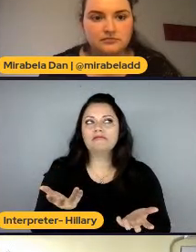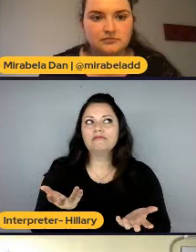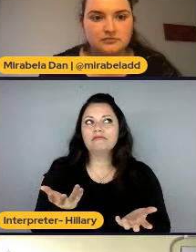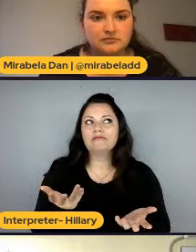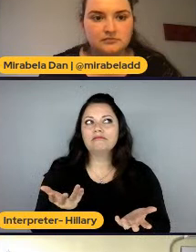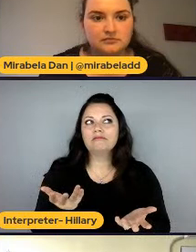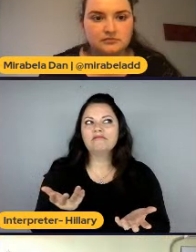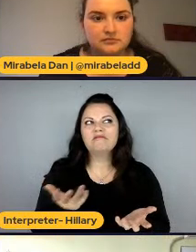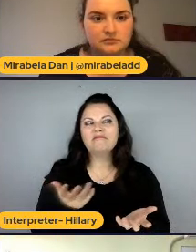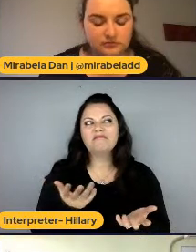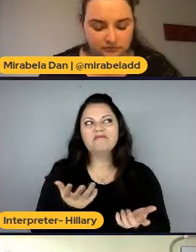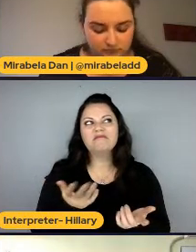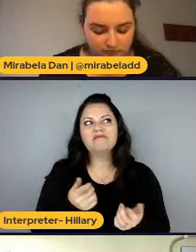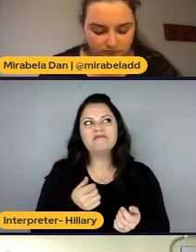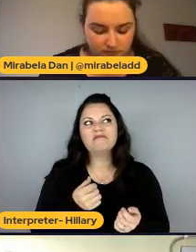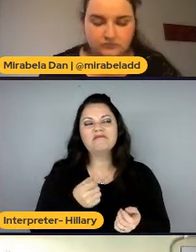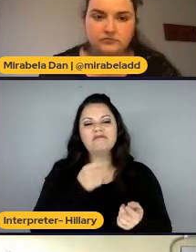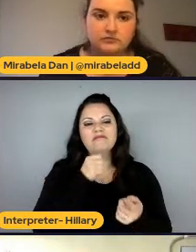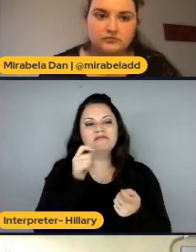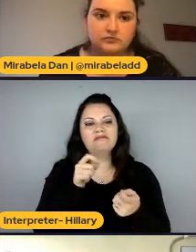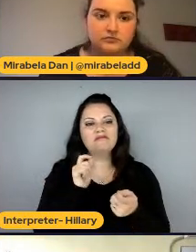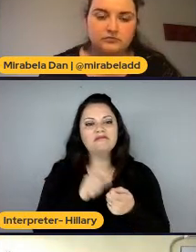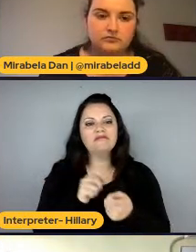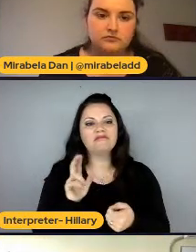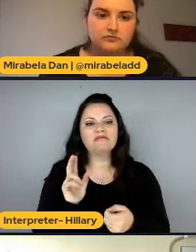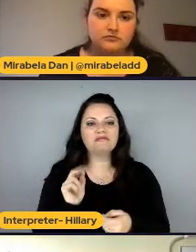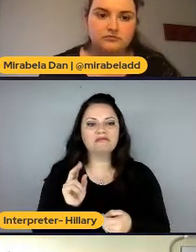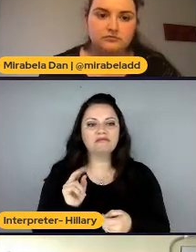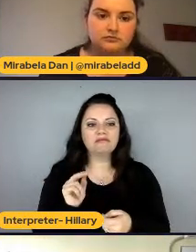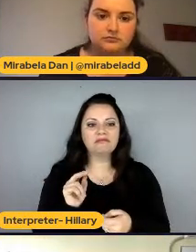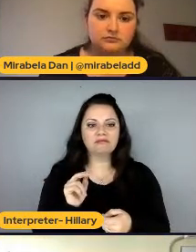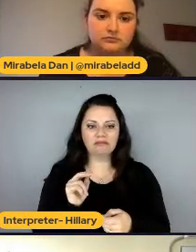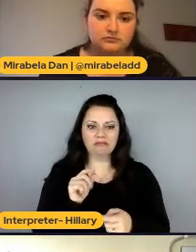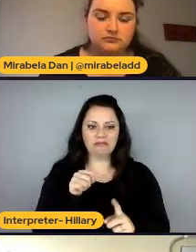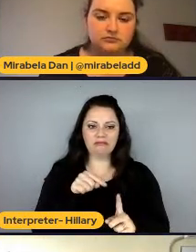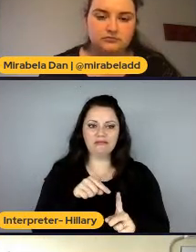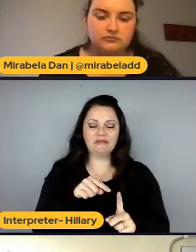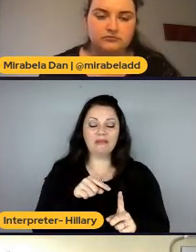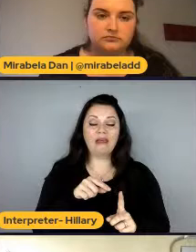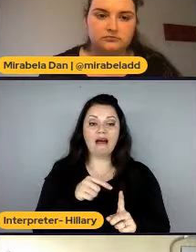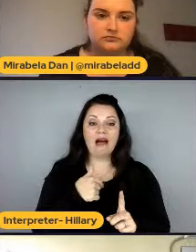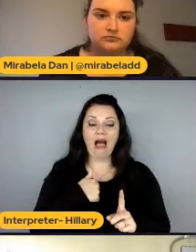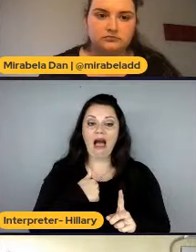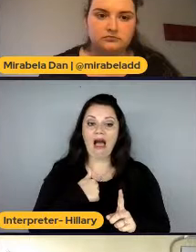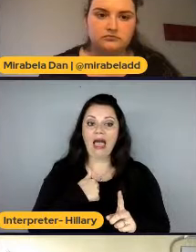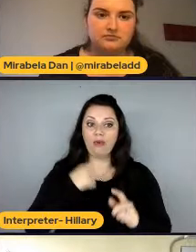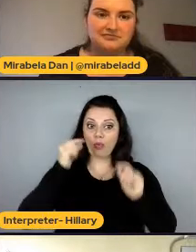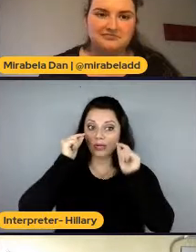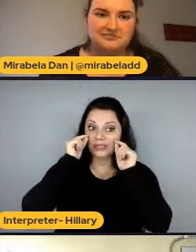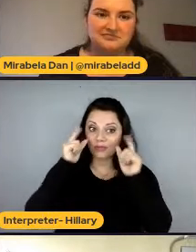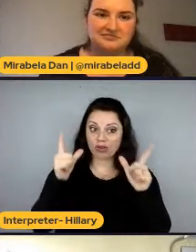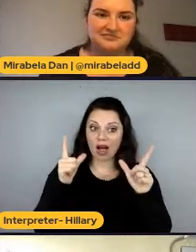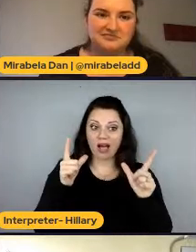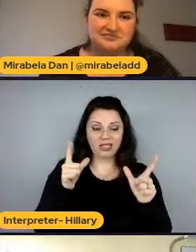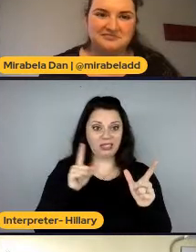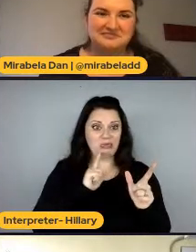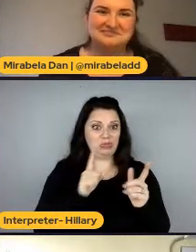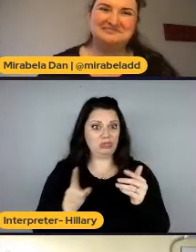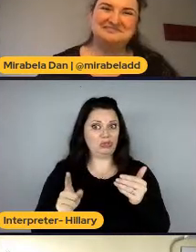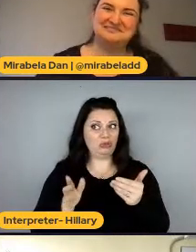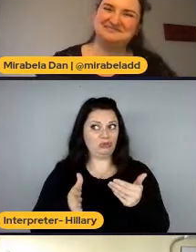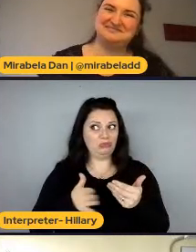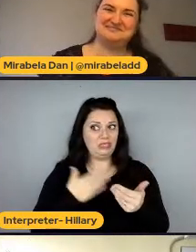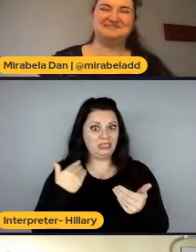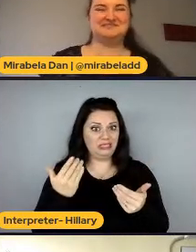Not particularly. So the code, so I was rather surprised that it was so easy